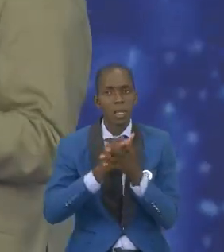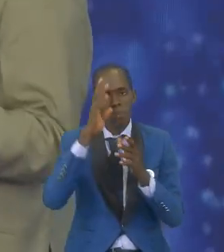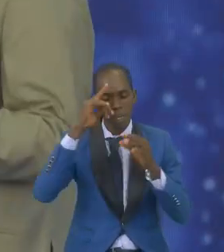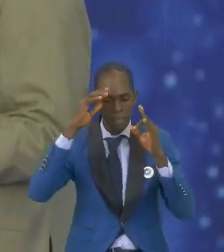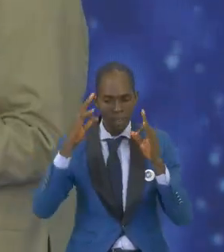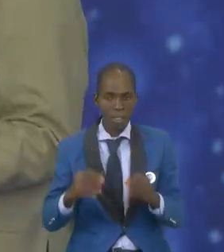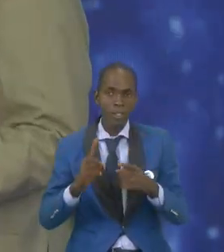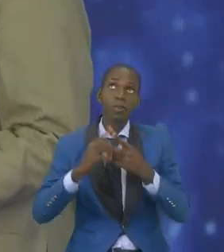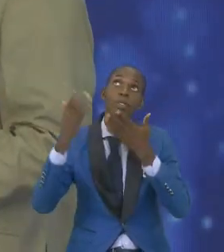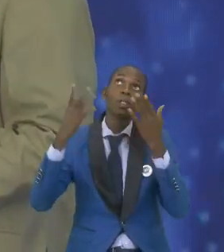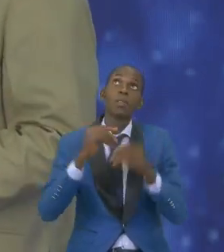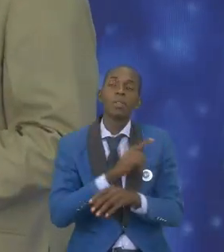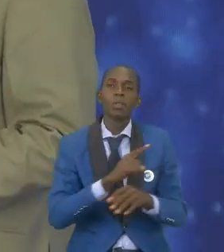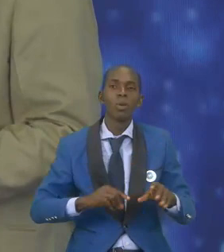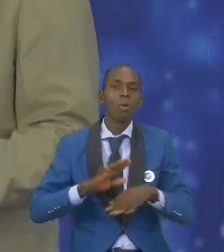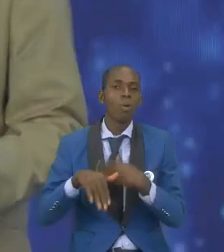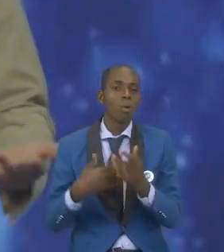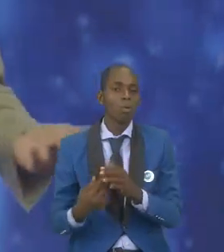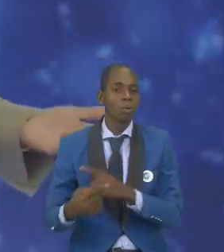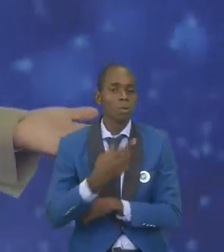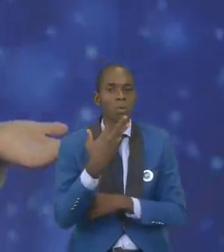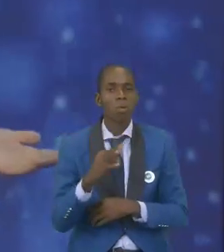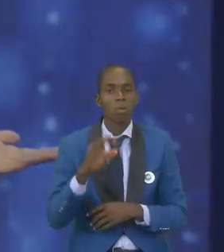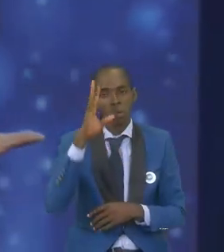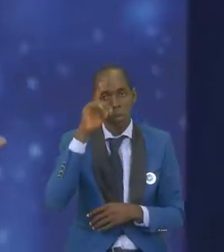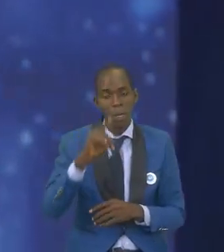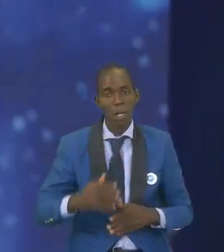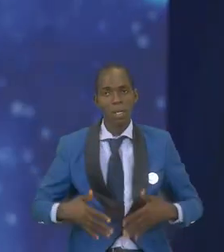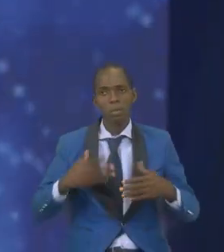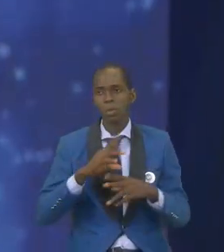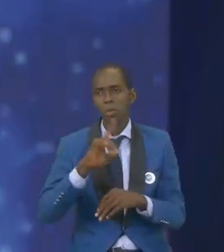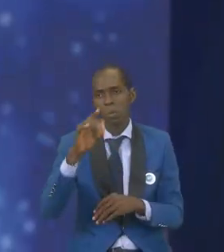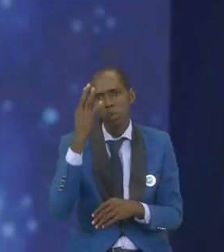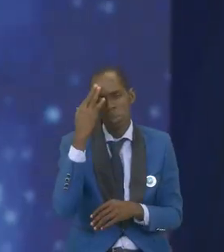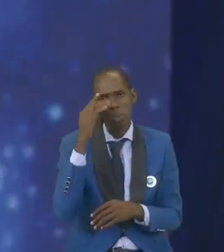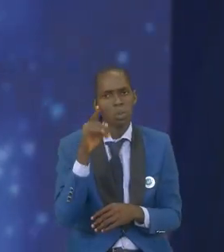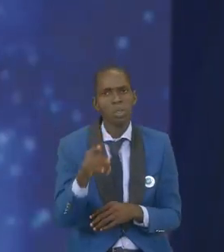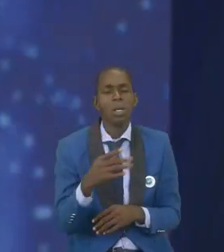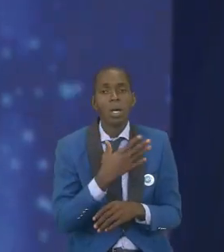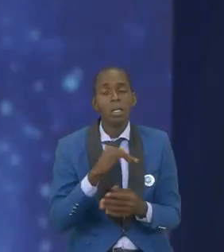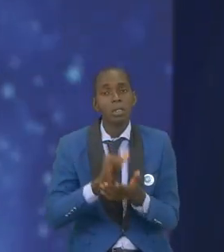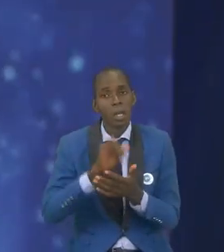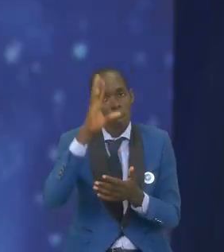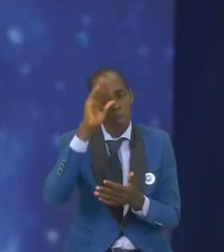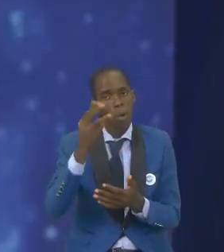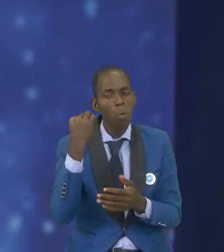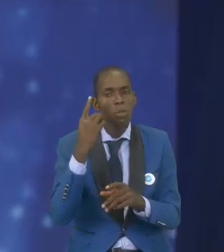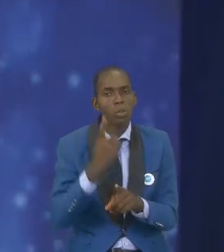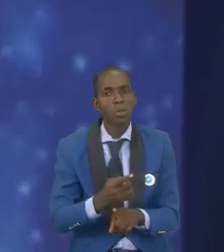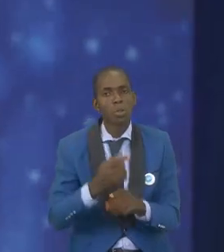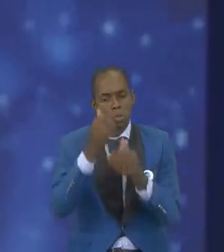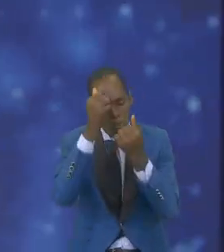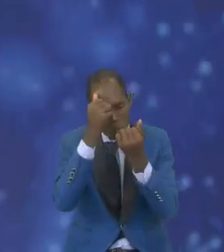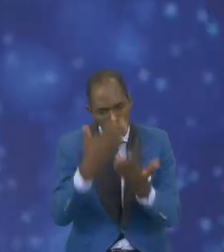the days of my life, they didn't know him. And the man is just carrying out what God had agreed with